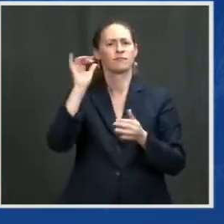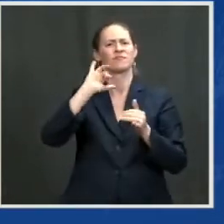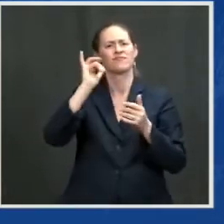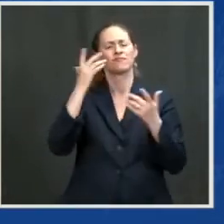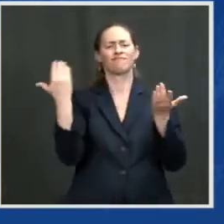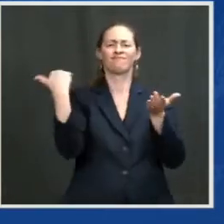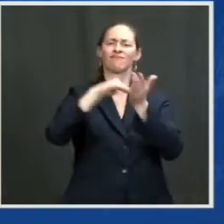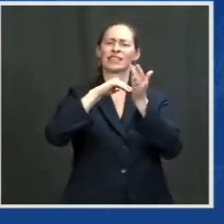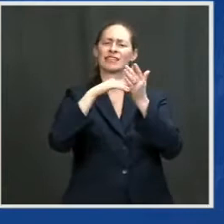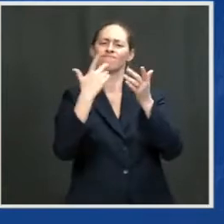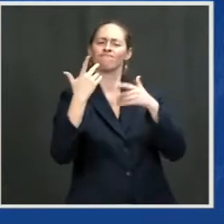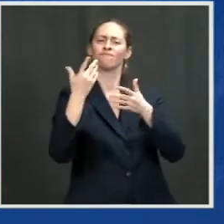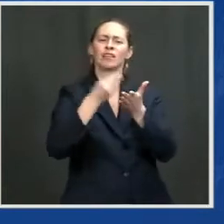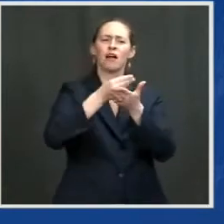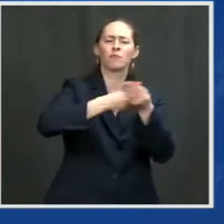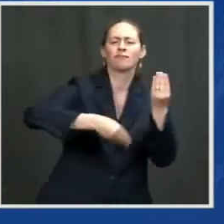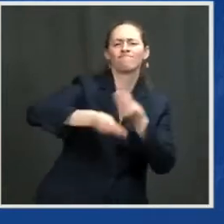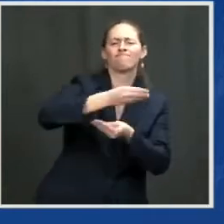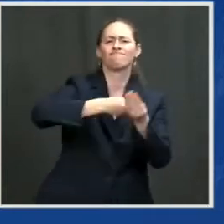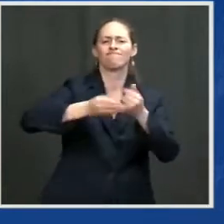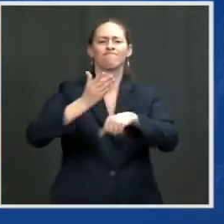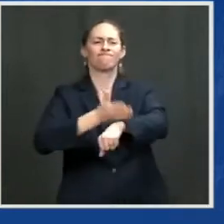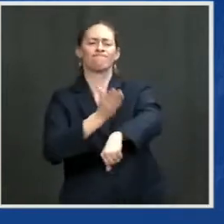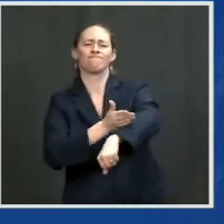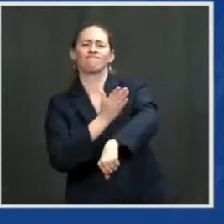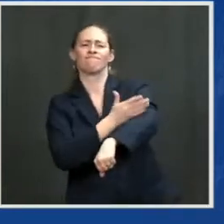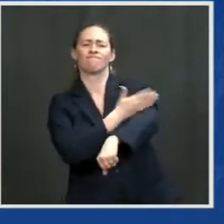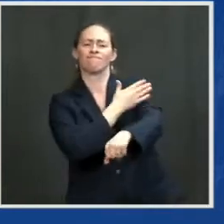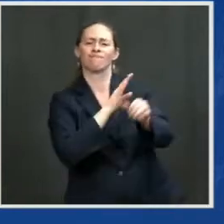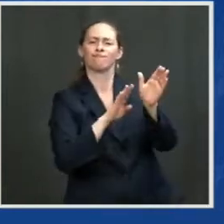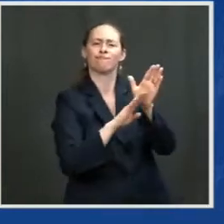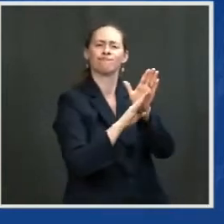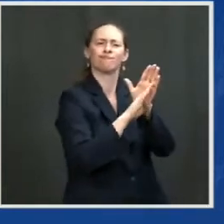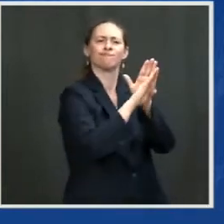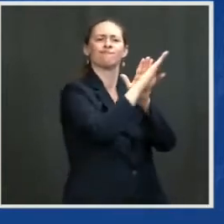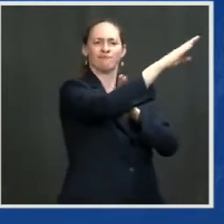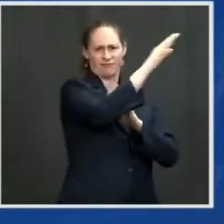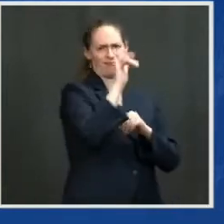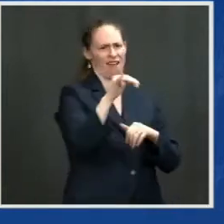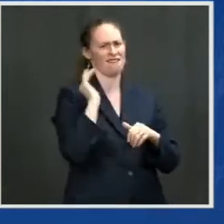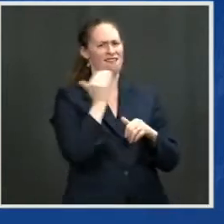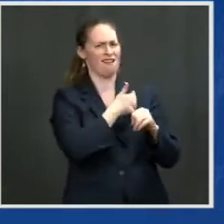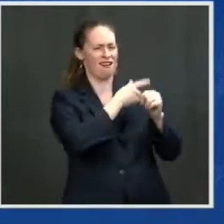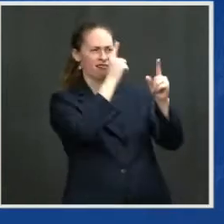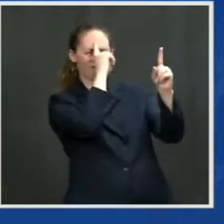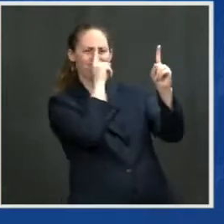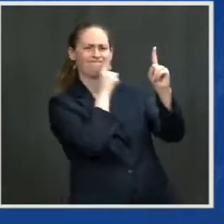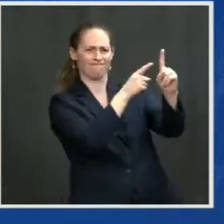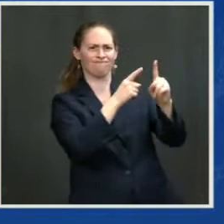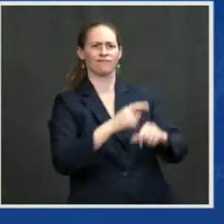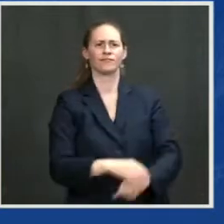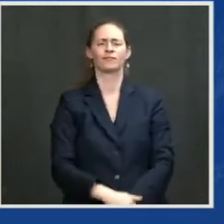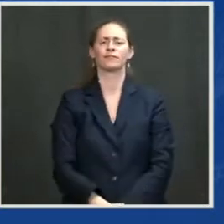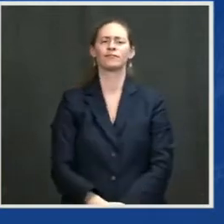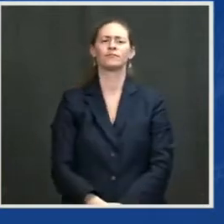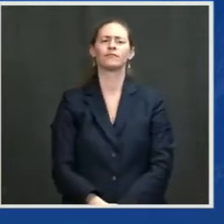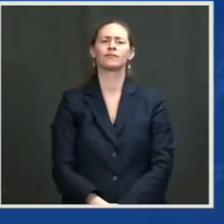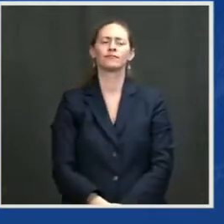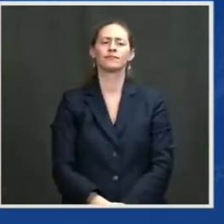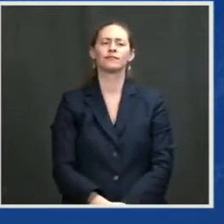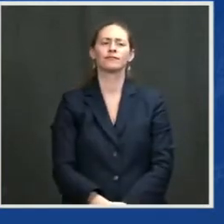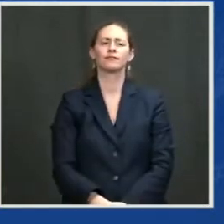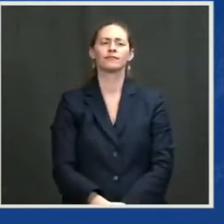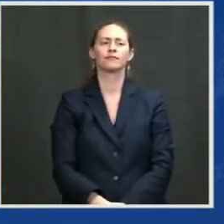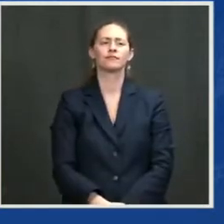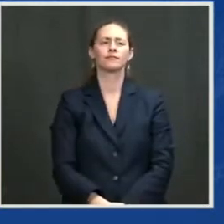it has resilience. And the folks who are going to rebuild it, those folks right over there, unions. We're going to rebuild it in a way that we're